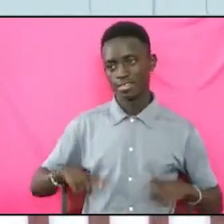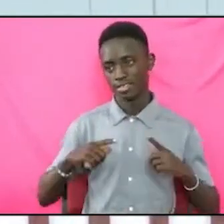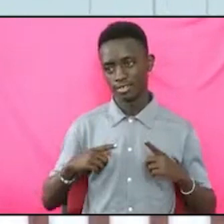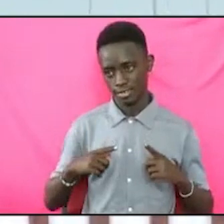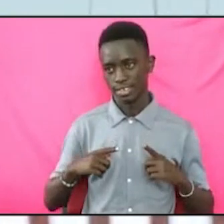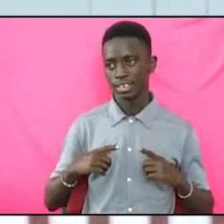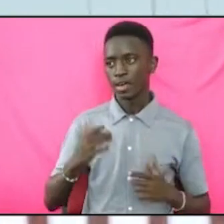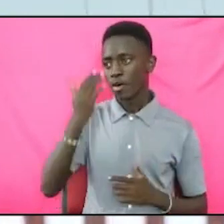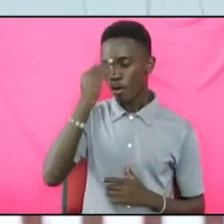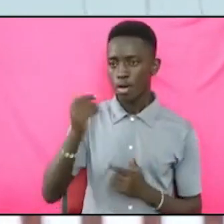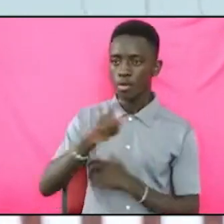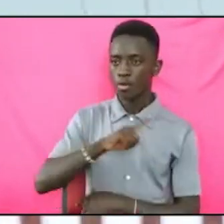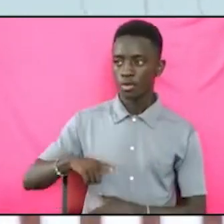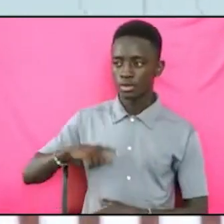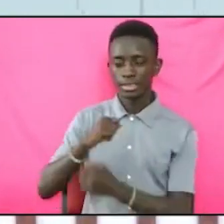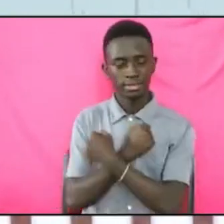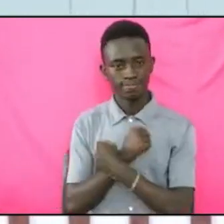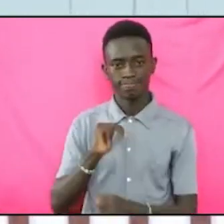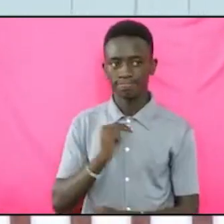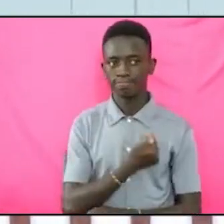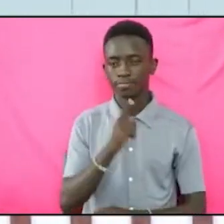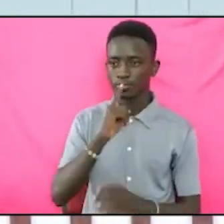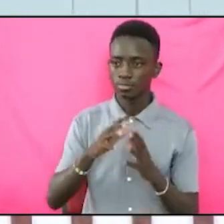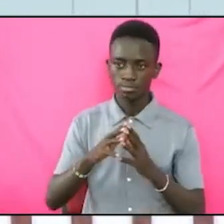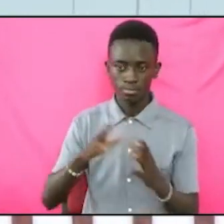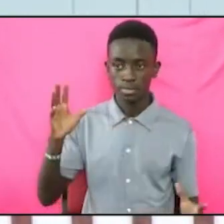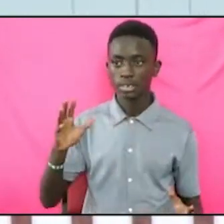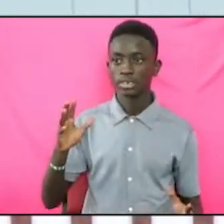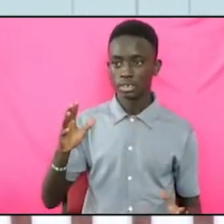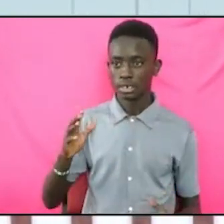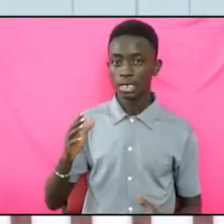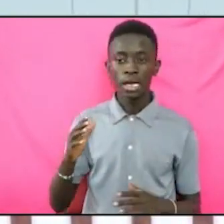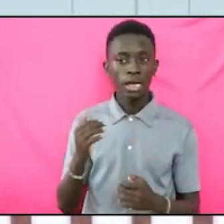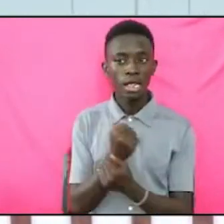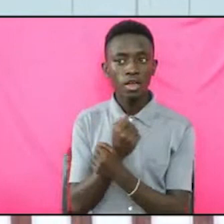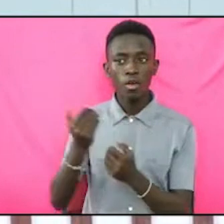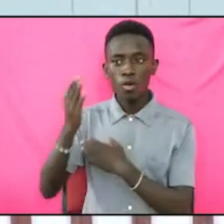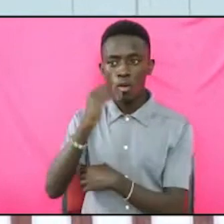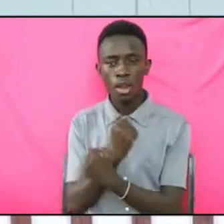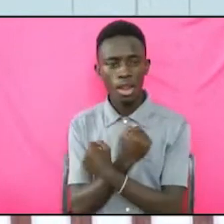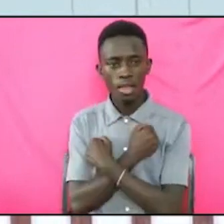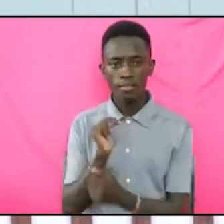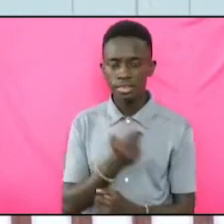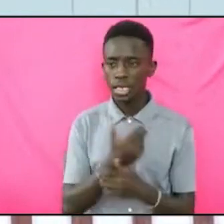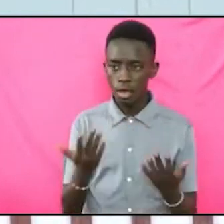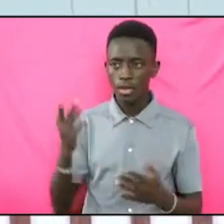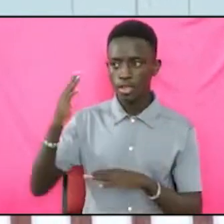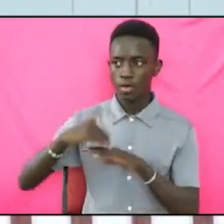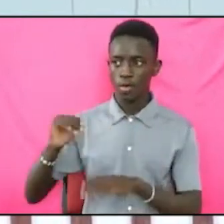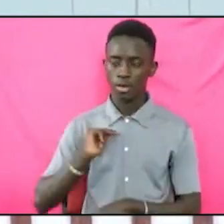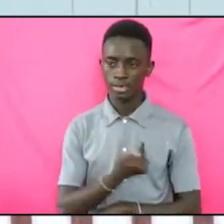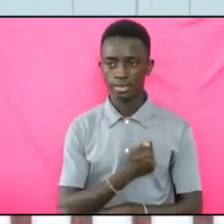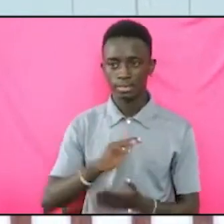who loved us so much. So much to the point of calling each one of us by name to be his disciples and to be part of this